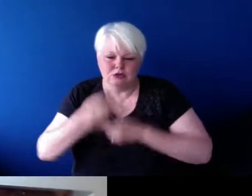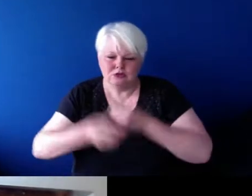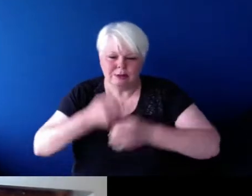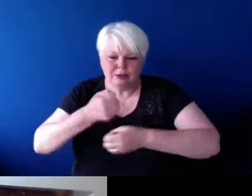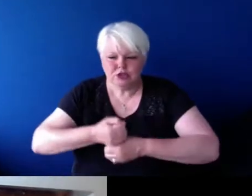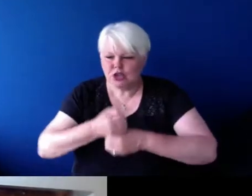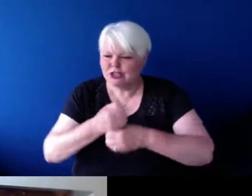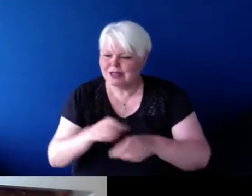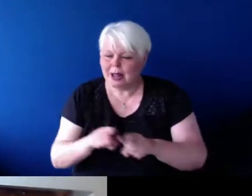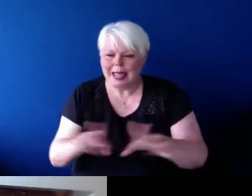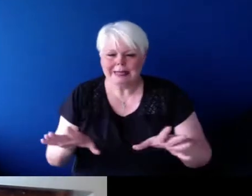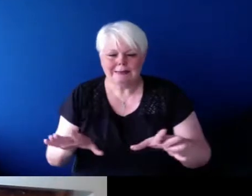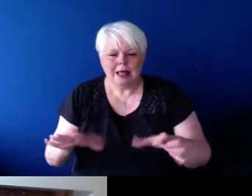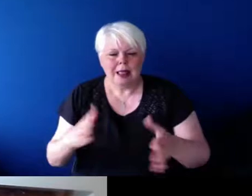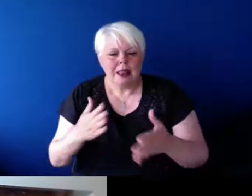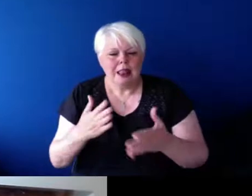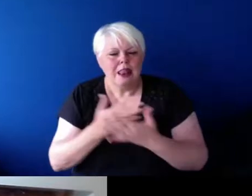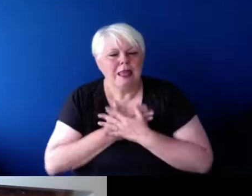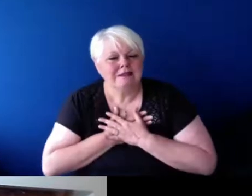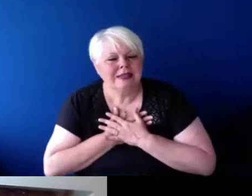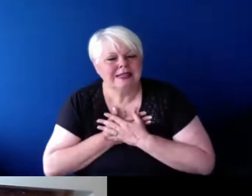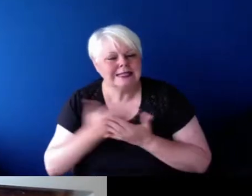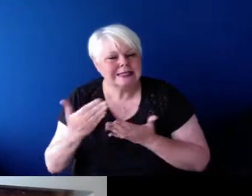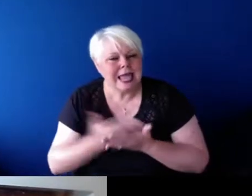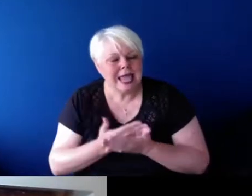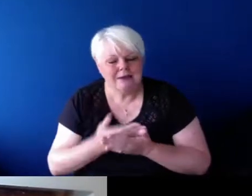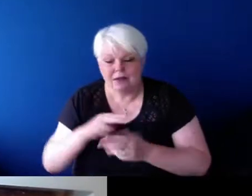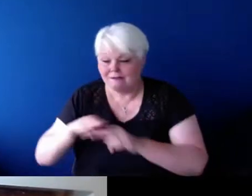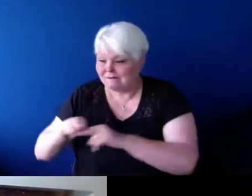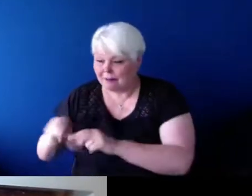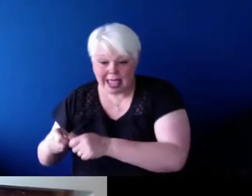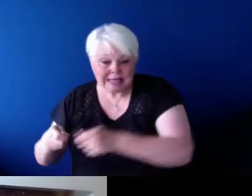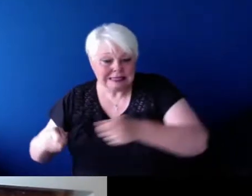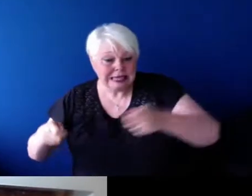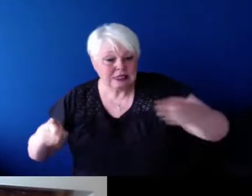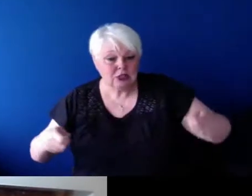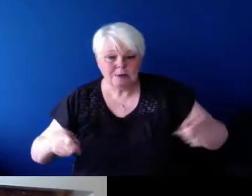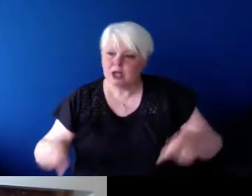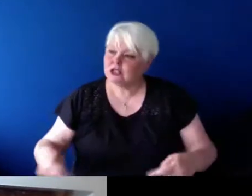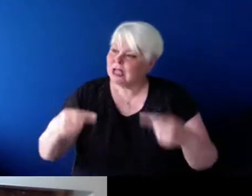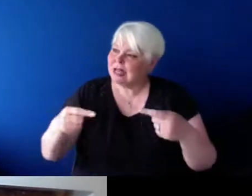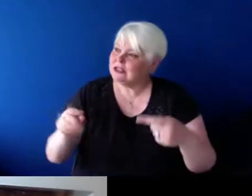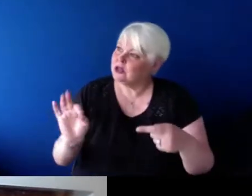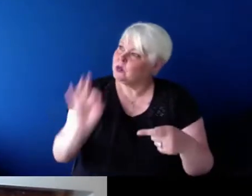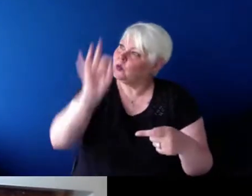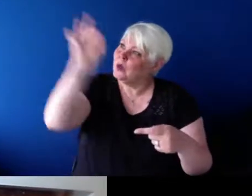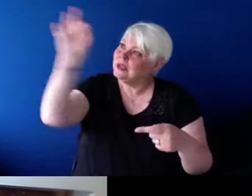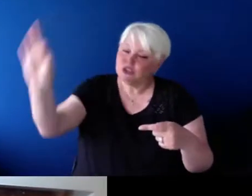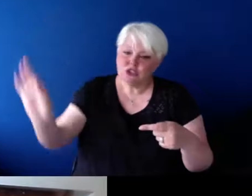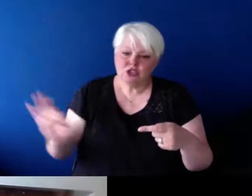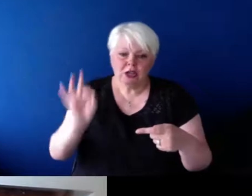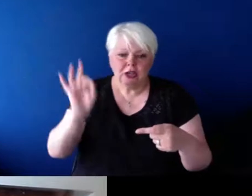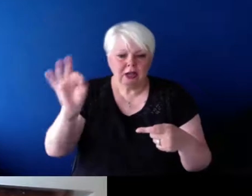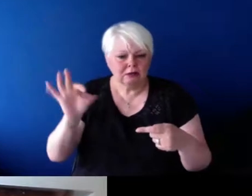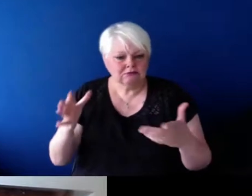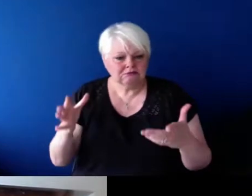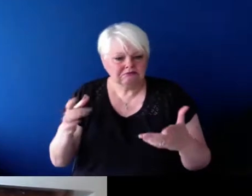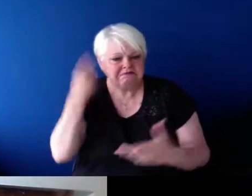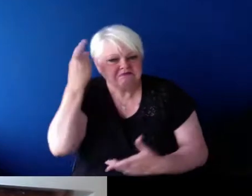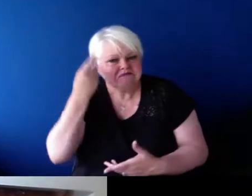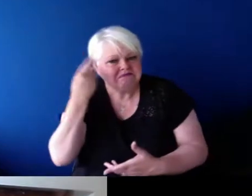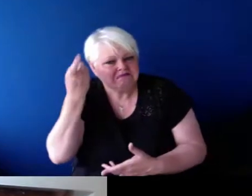was like a loving, safe, extended family, which also challenged you to ask big questions. So I'm curious about